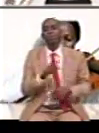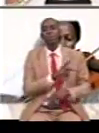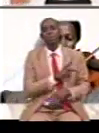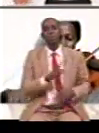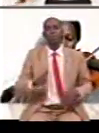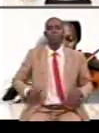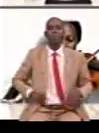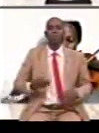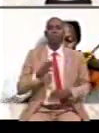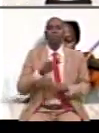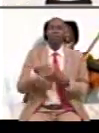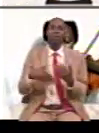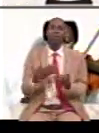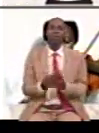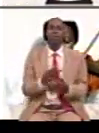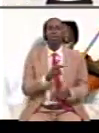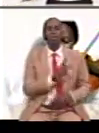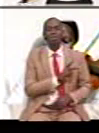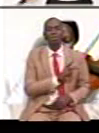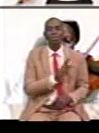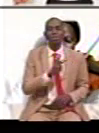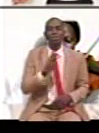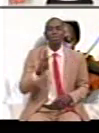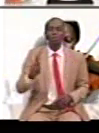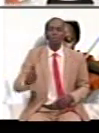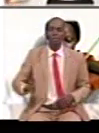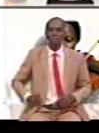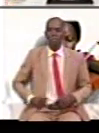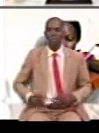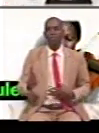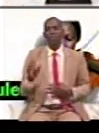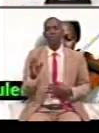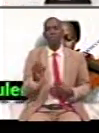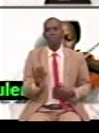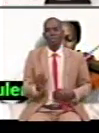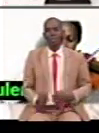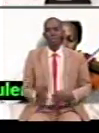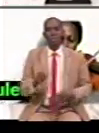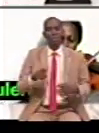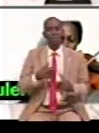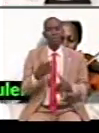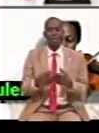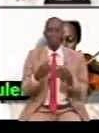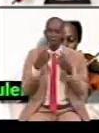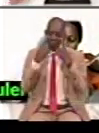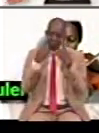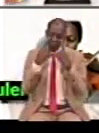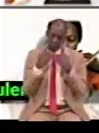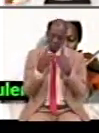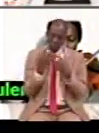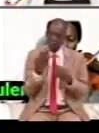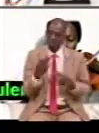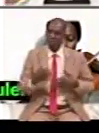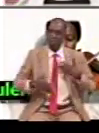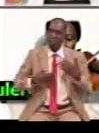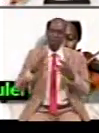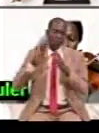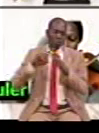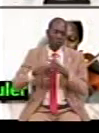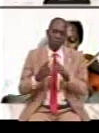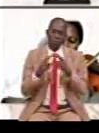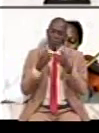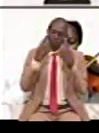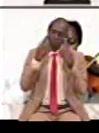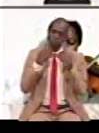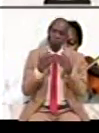the King of all kings. Then tears of joy will start to